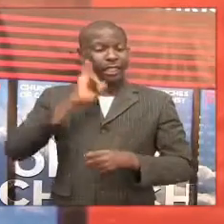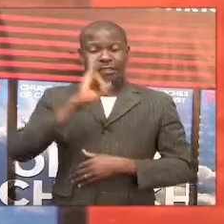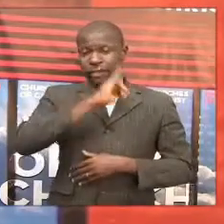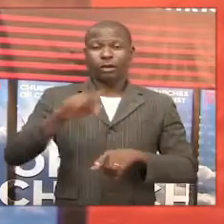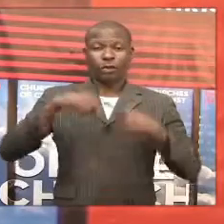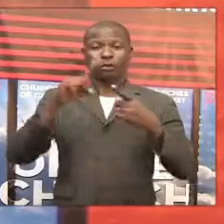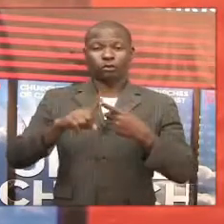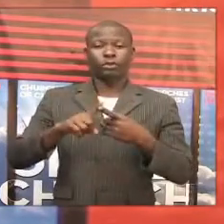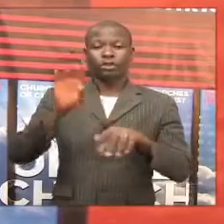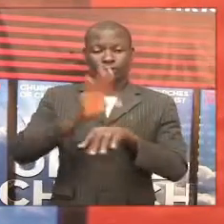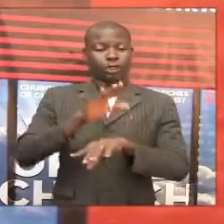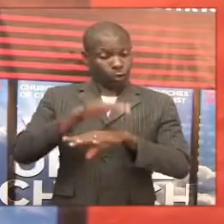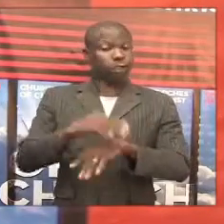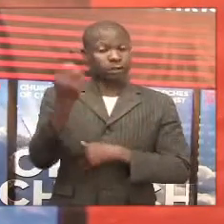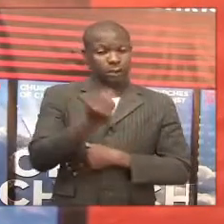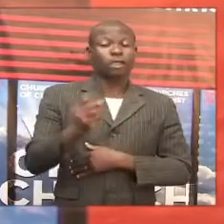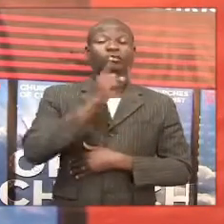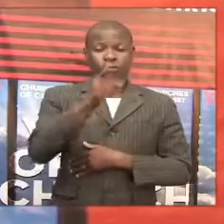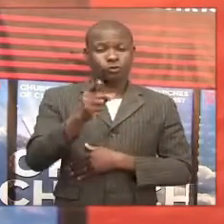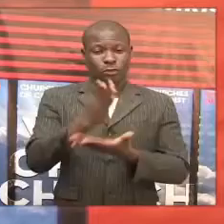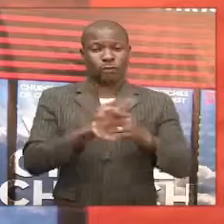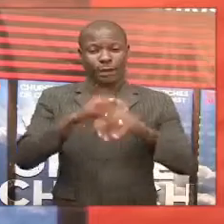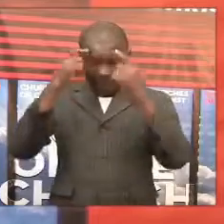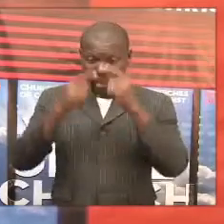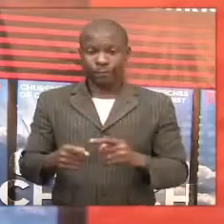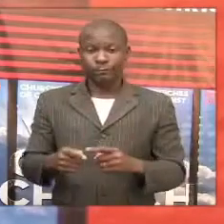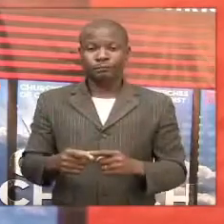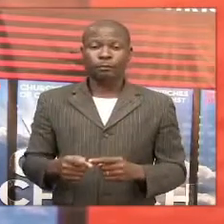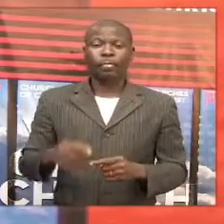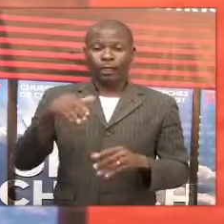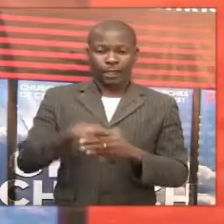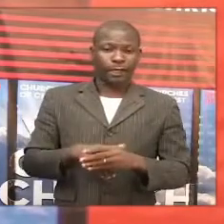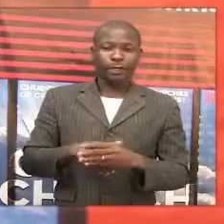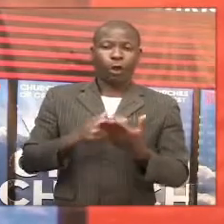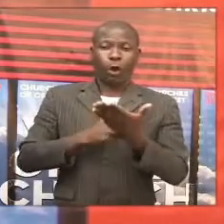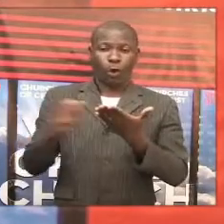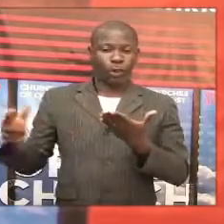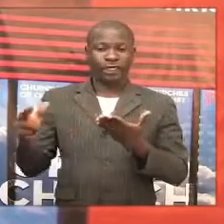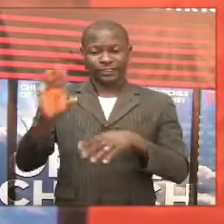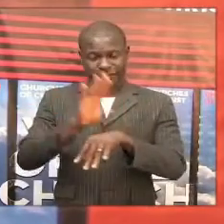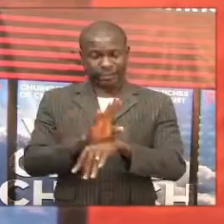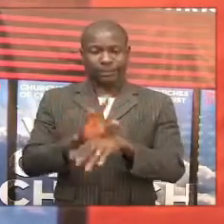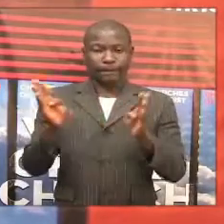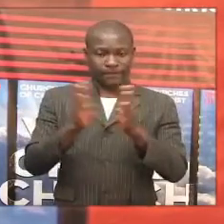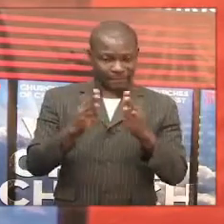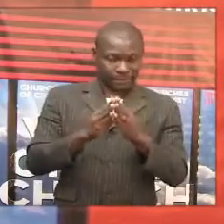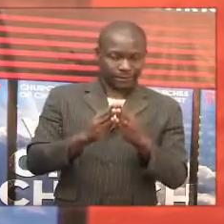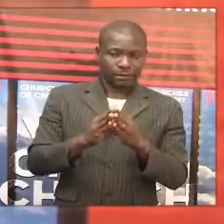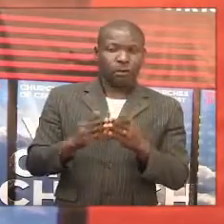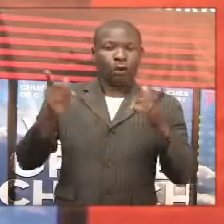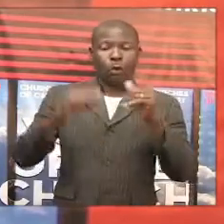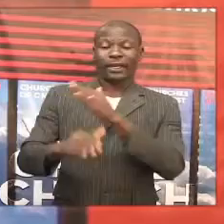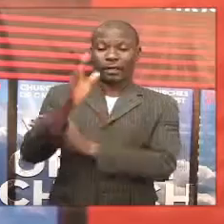da somono, a memory dano, omni or somda. Holy convocation. Name of Brian Yankopon decided on my Israel for